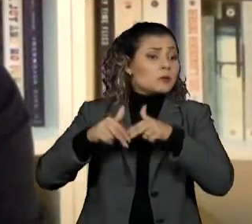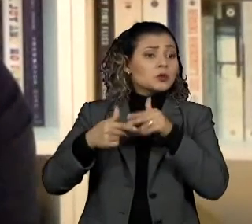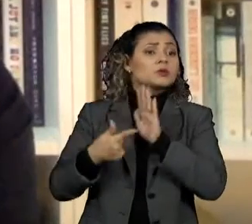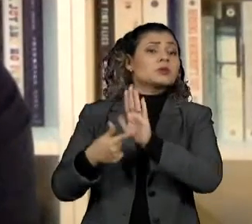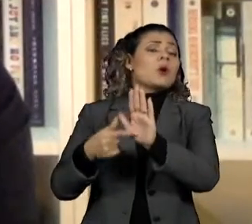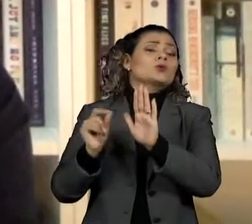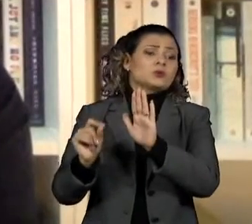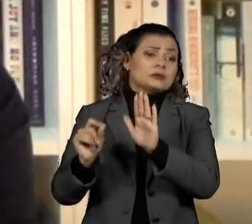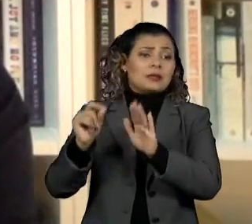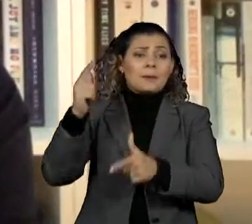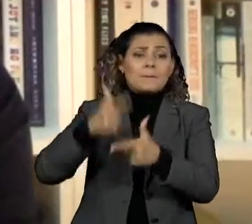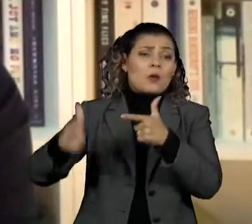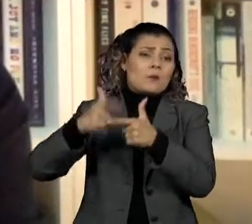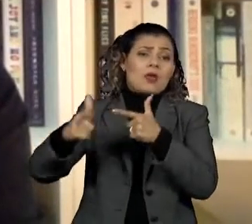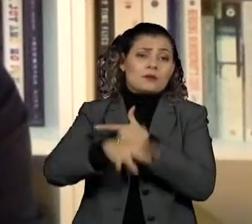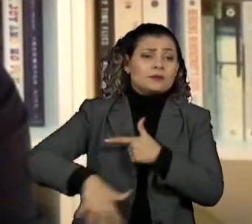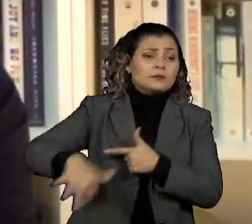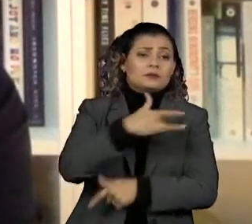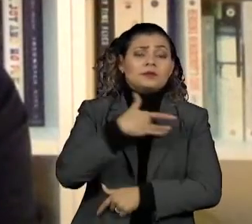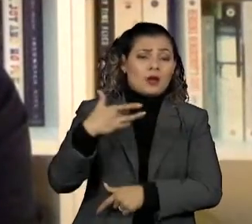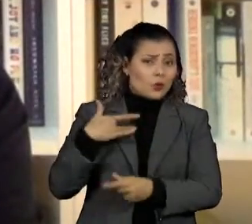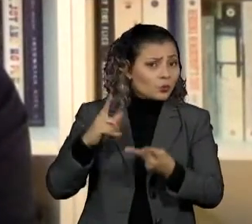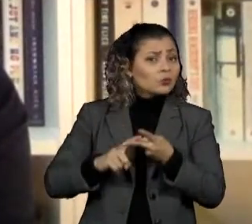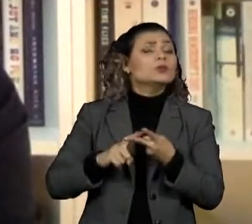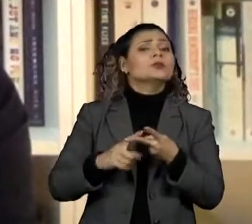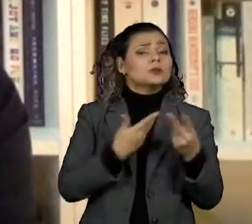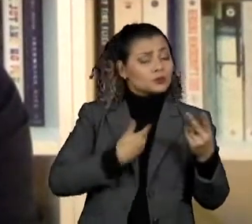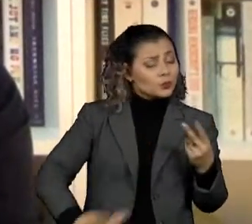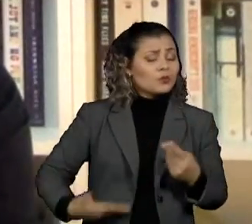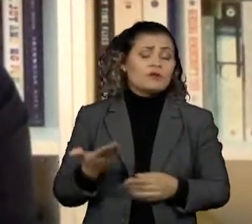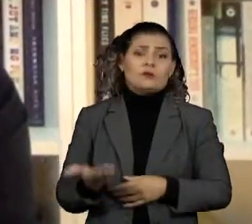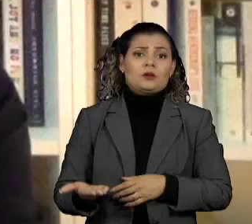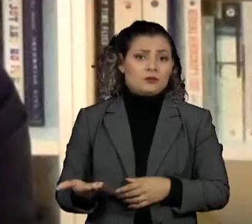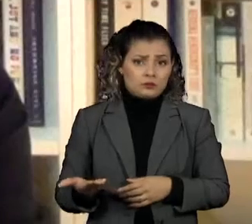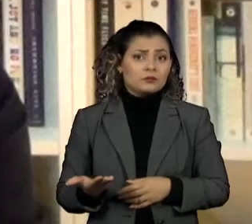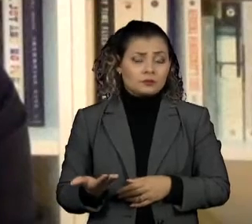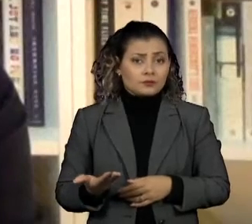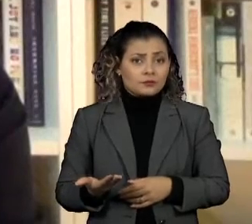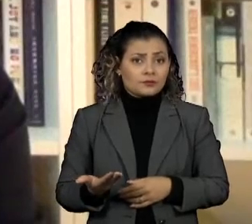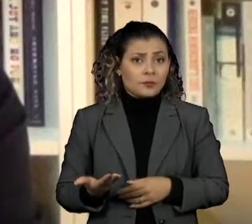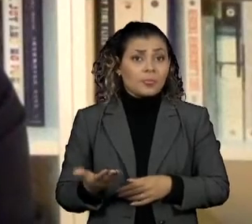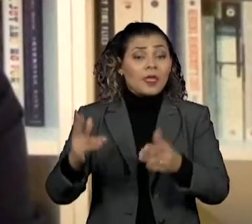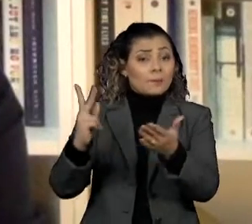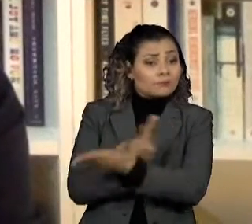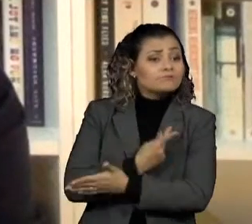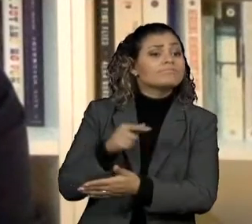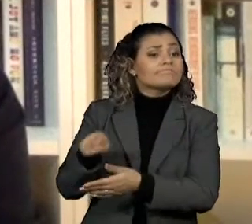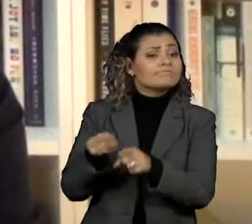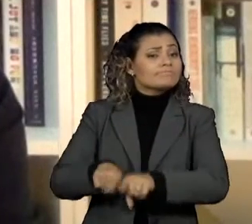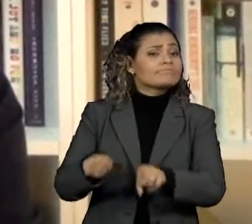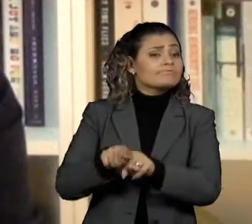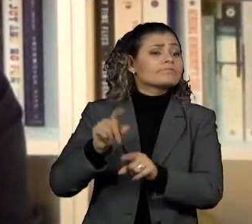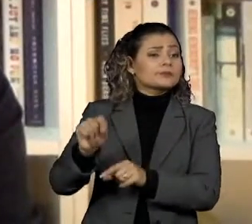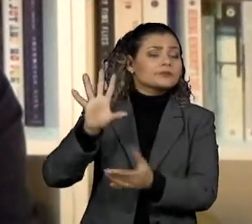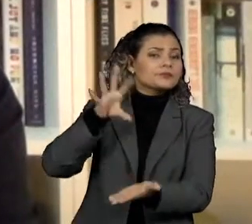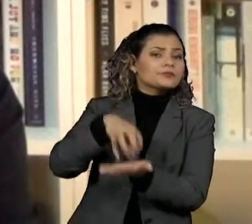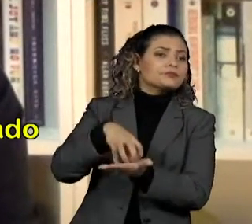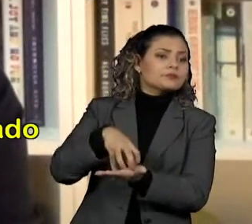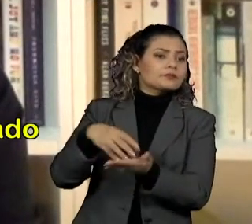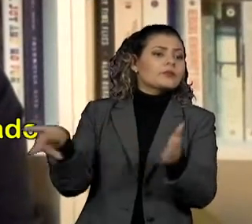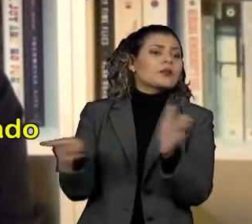the political and public health mayhem that happens when you don't have a centralized